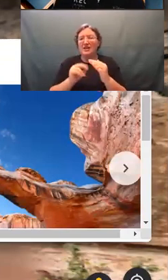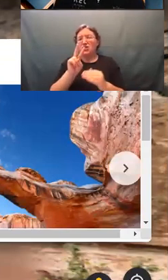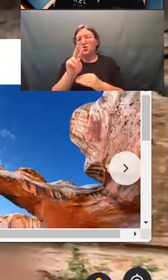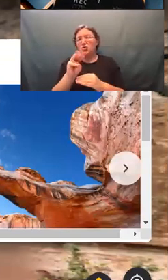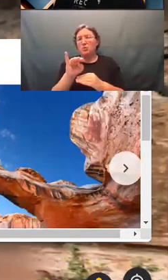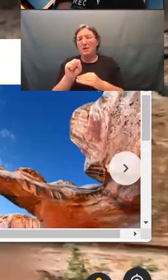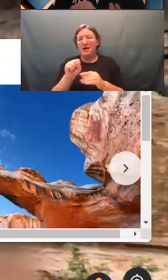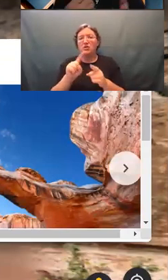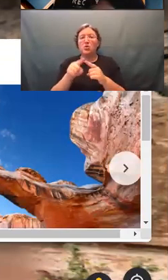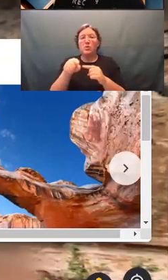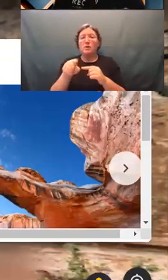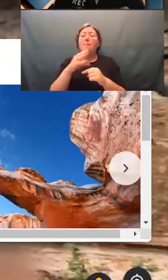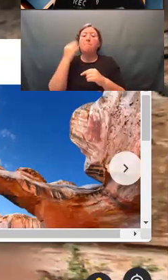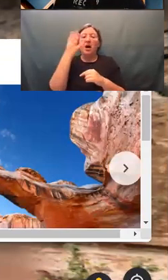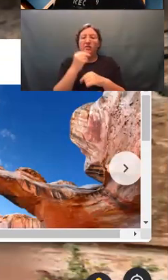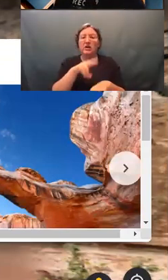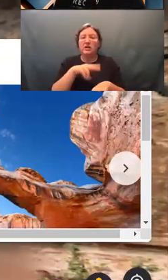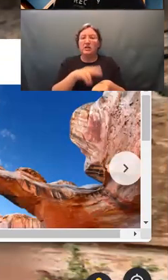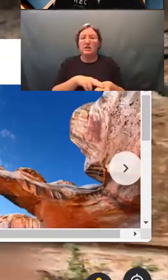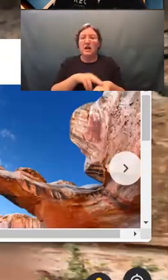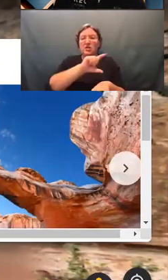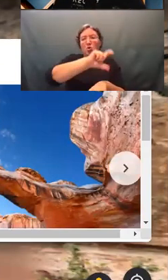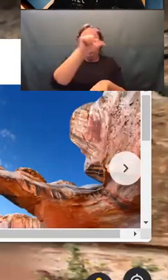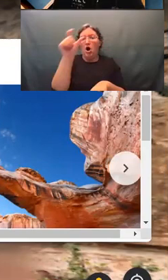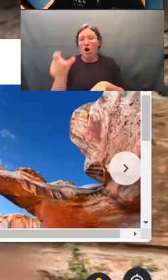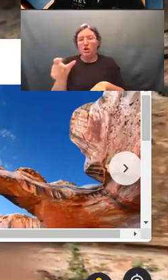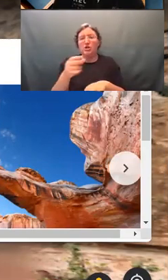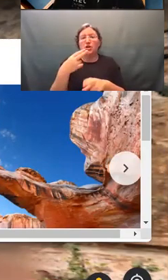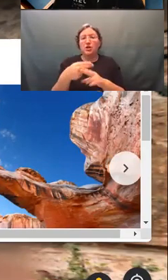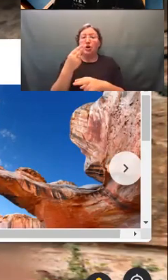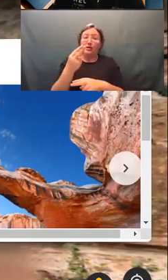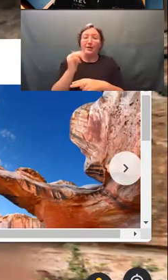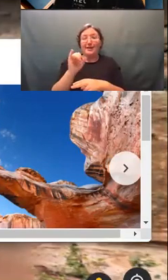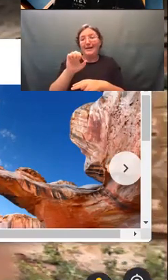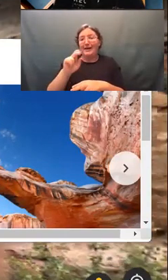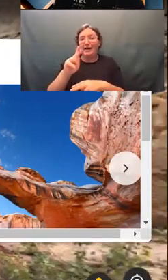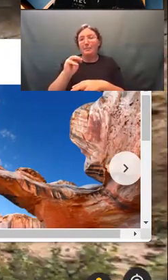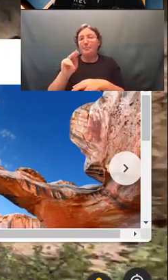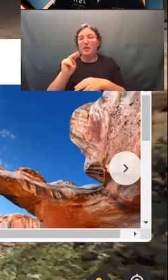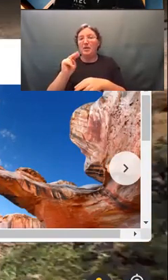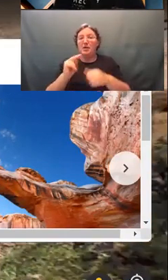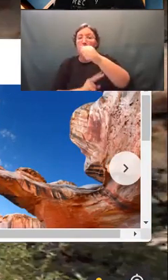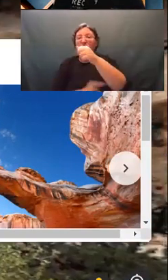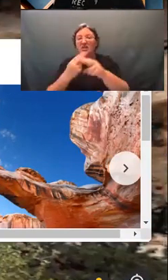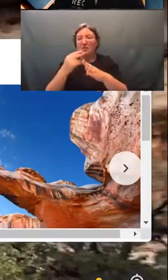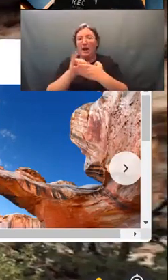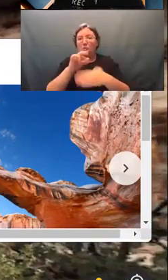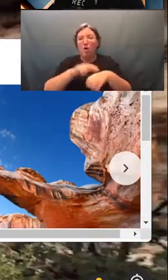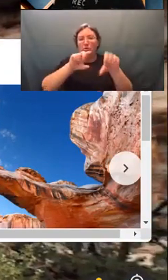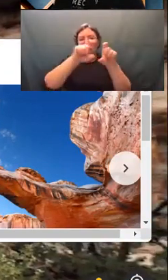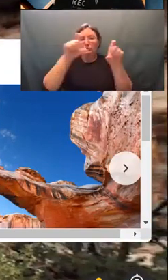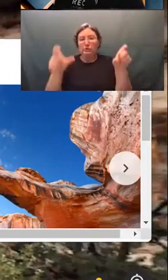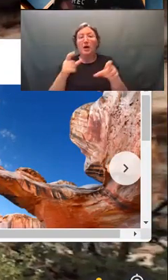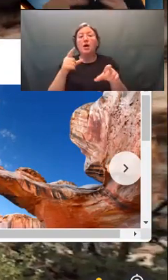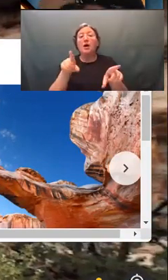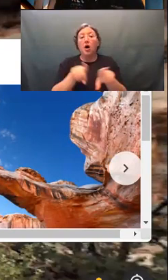this beautiful natural sandstone arch called the Hickman Bridge. And if you go during the right time of year, you can see some